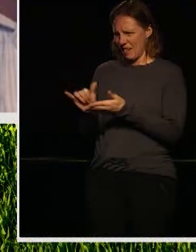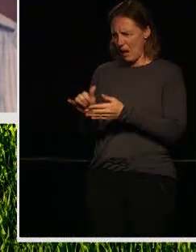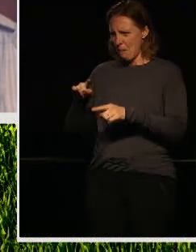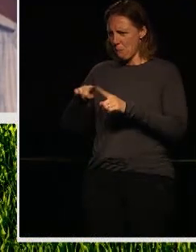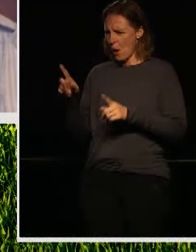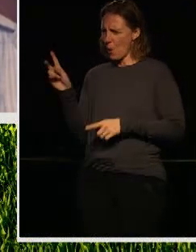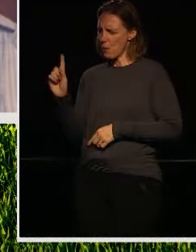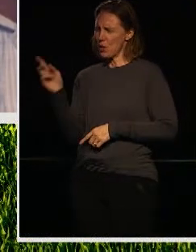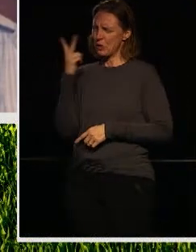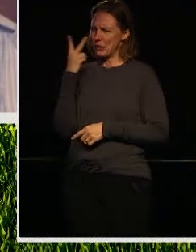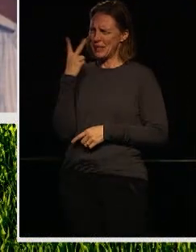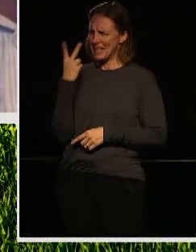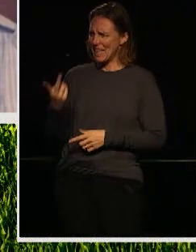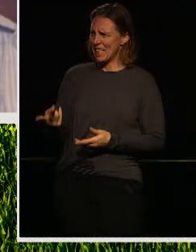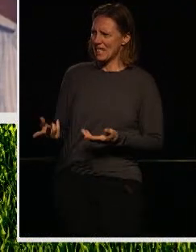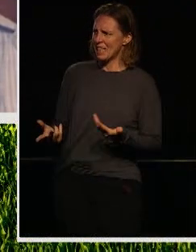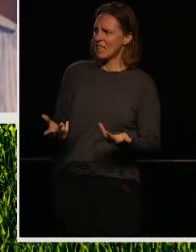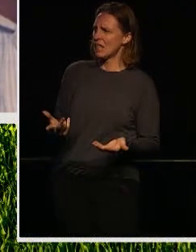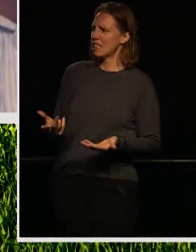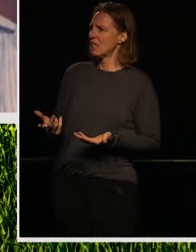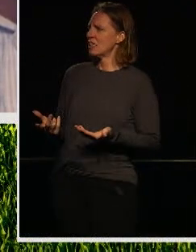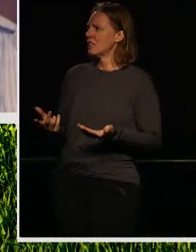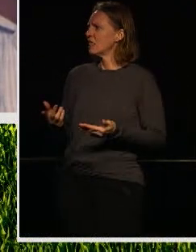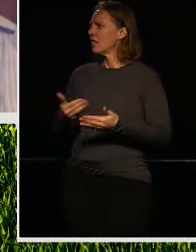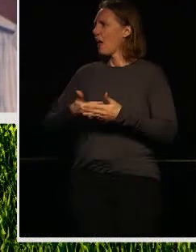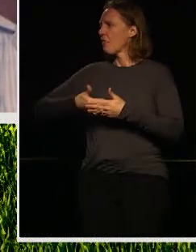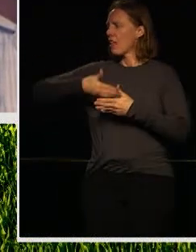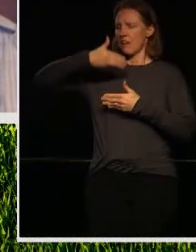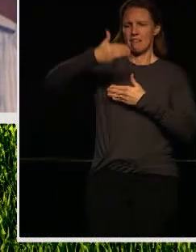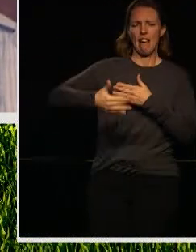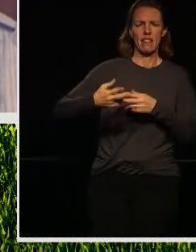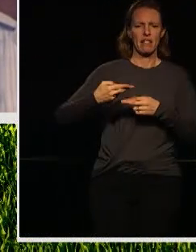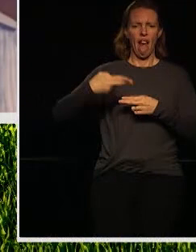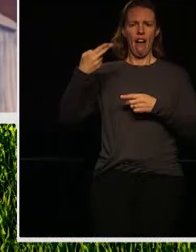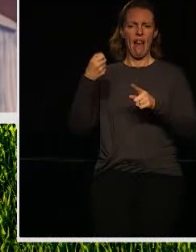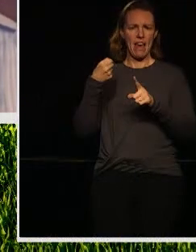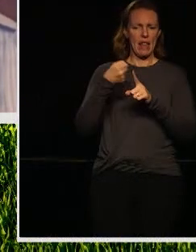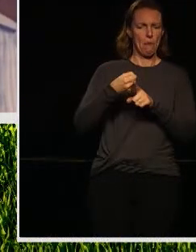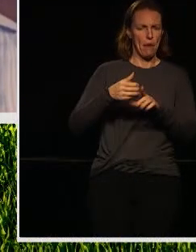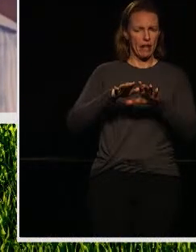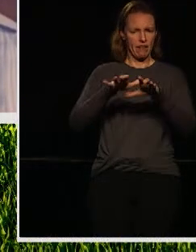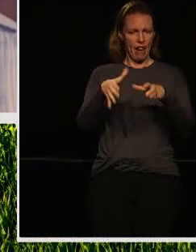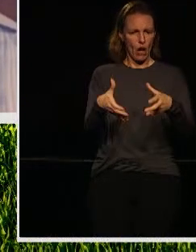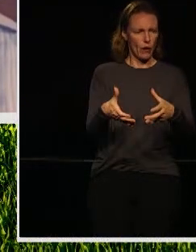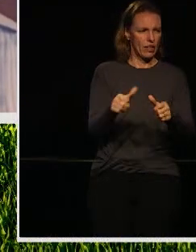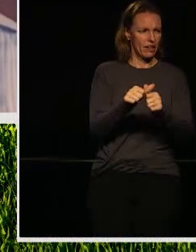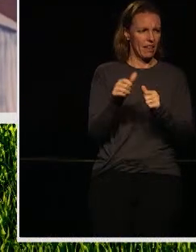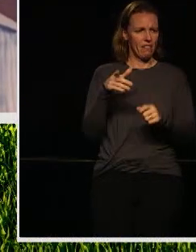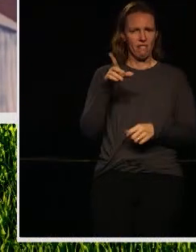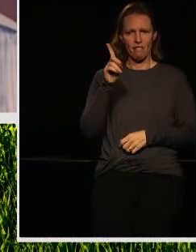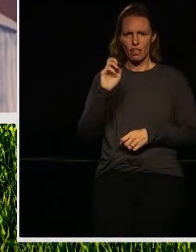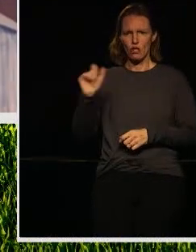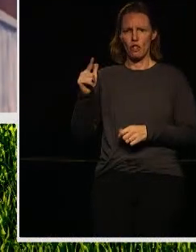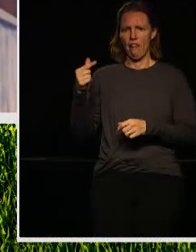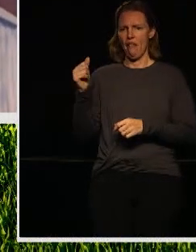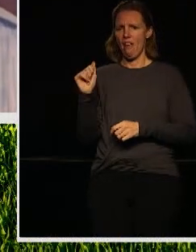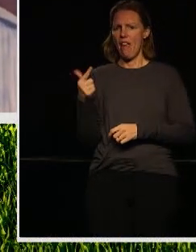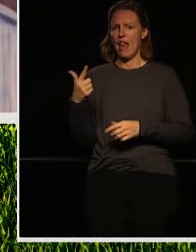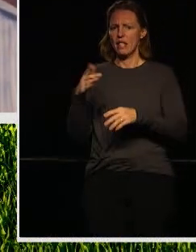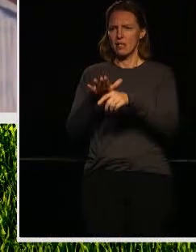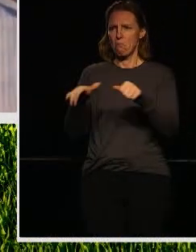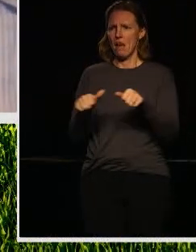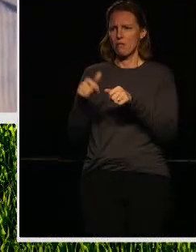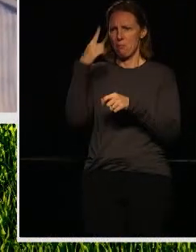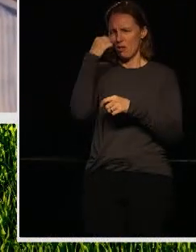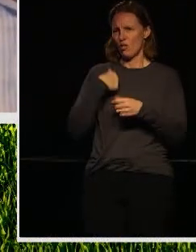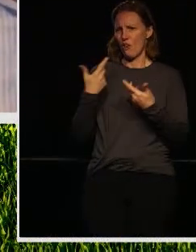do you see the next high impact domains in the digital ag space? Because you mentioned there's already